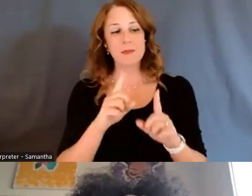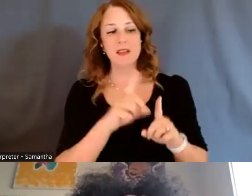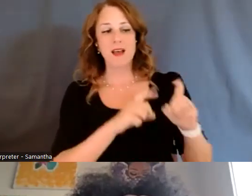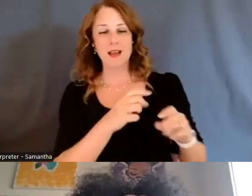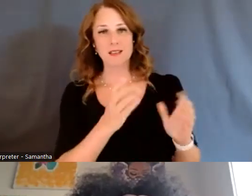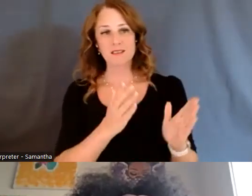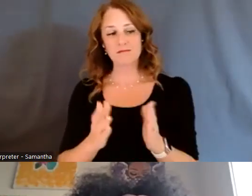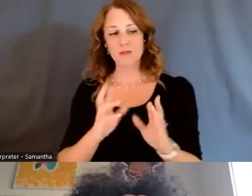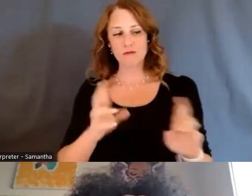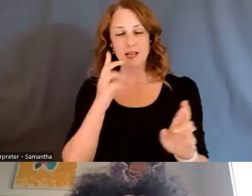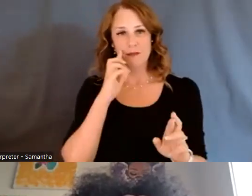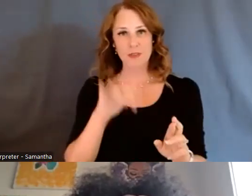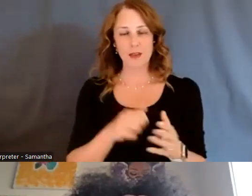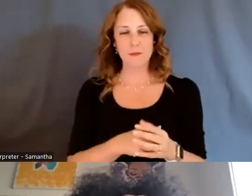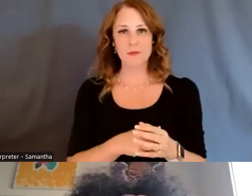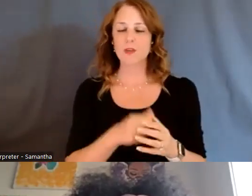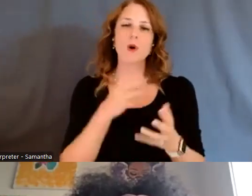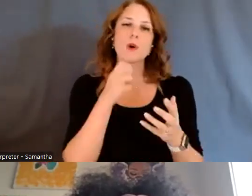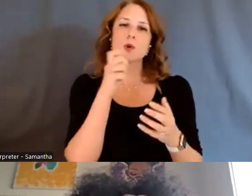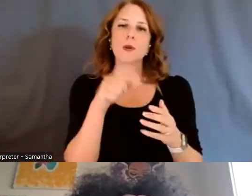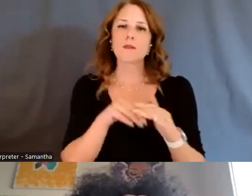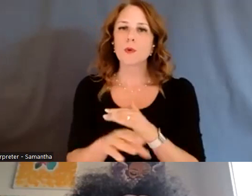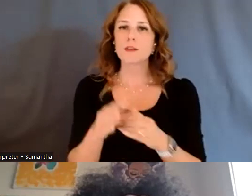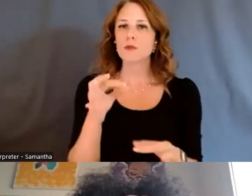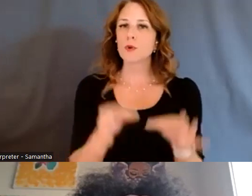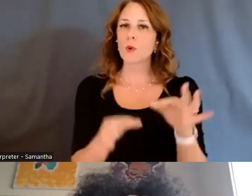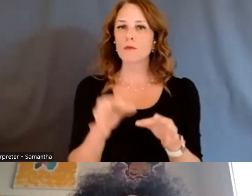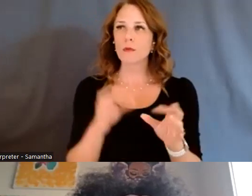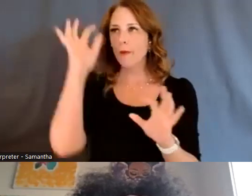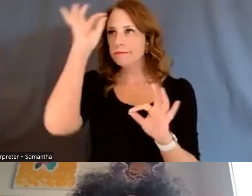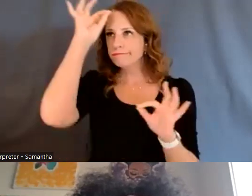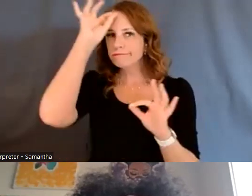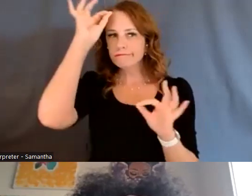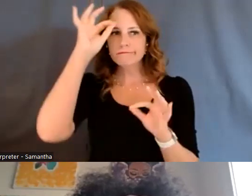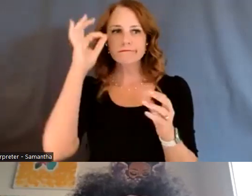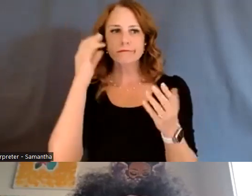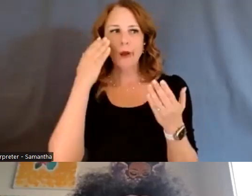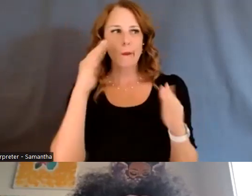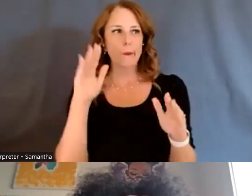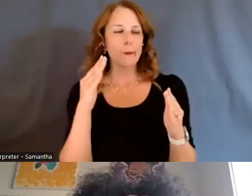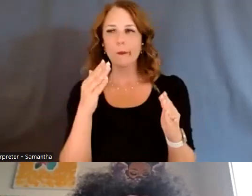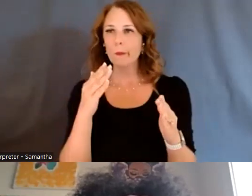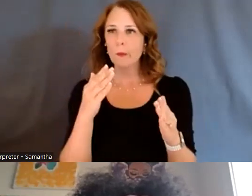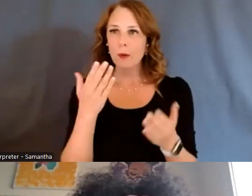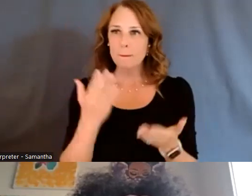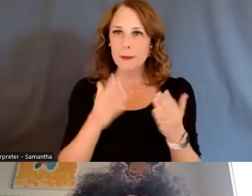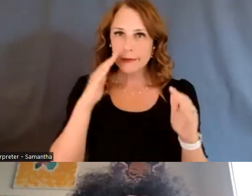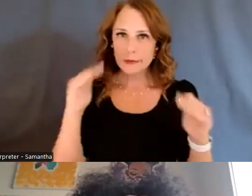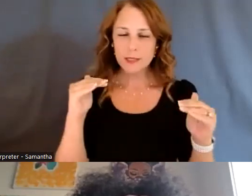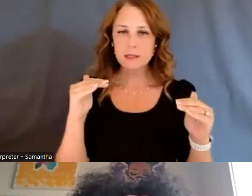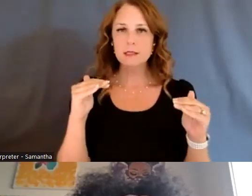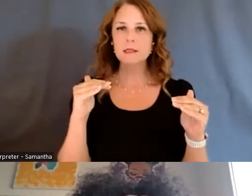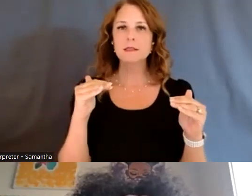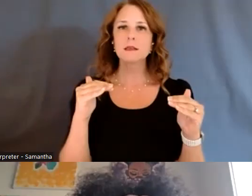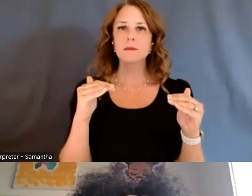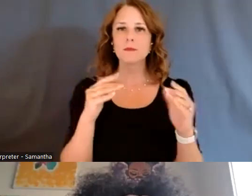at trial so that they're not walking into a courtroom not knowing what may be expected of them in terms